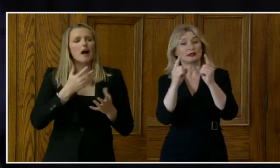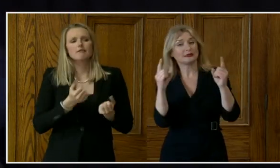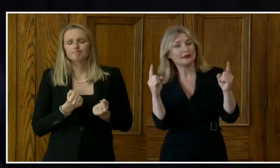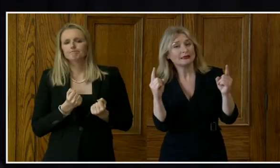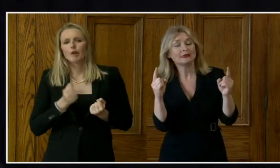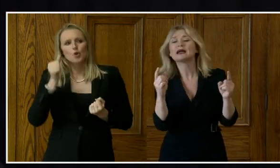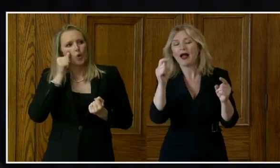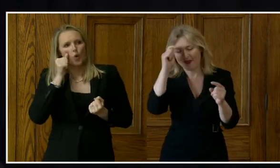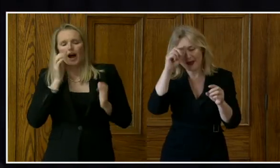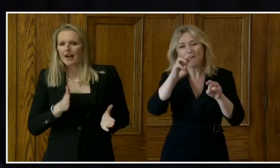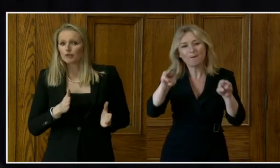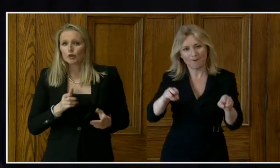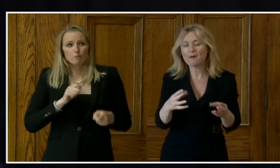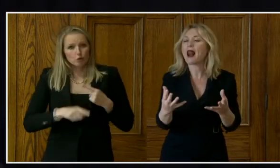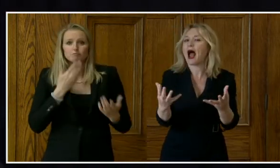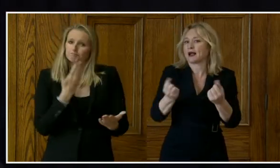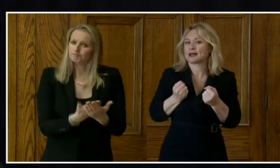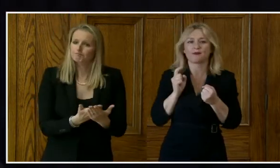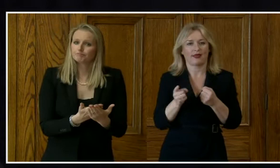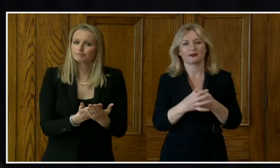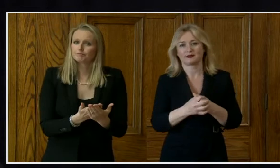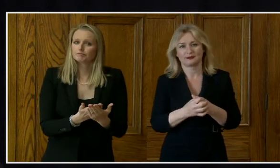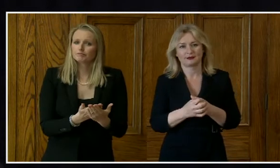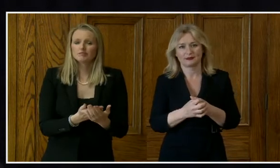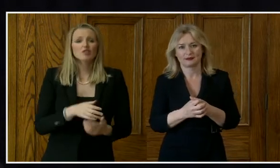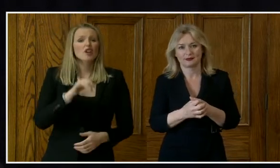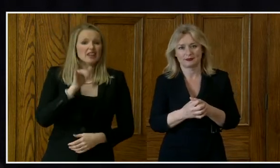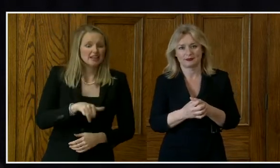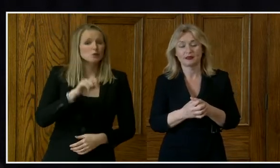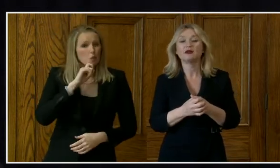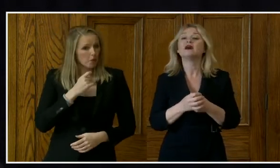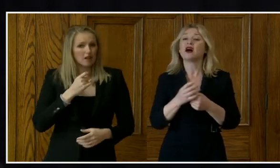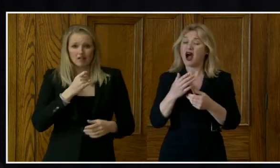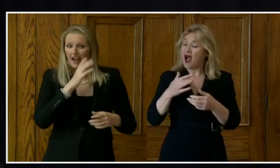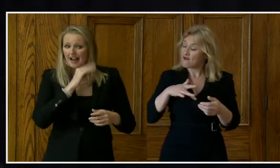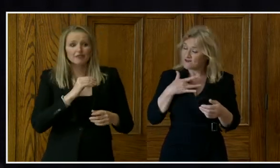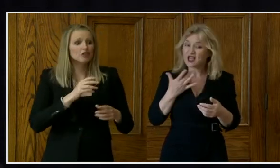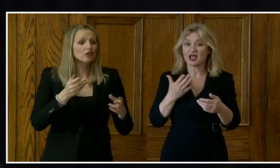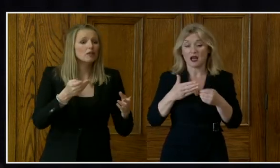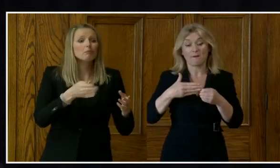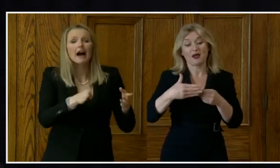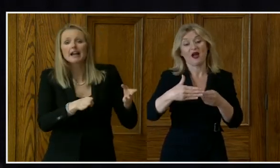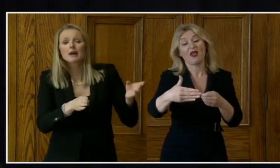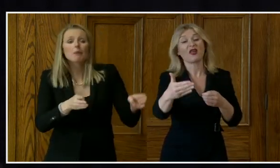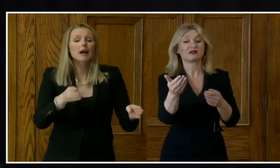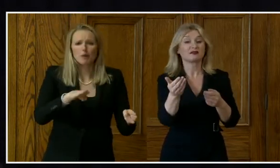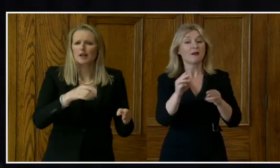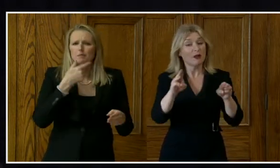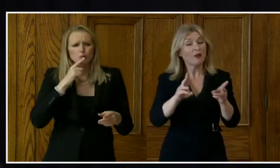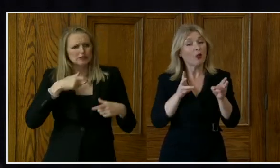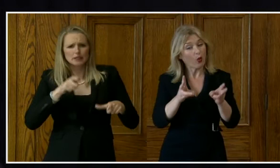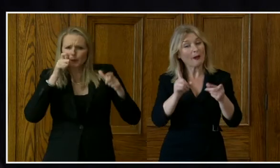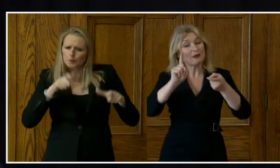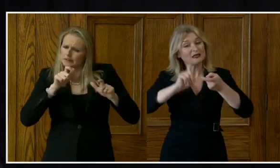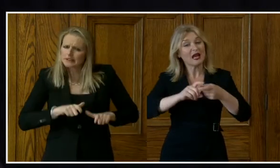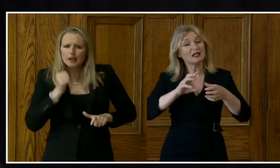very, very clearly, that beyond us, people are still going to stay in their homes an awful lot more. Some people have to go to work. Some people have to go